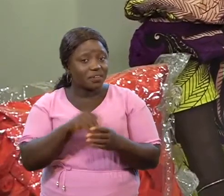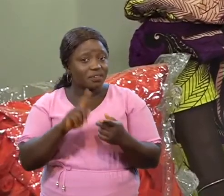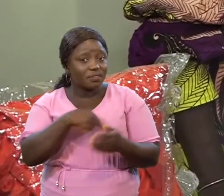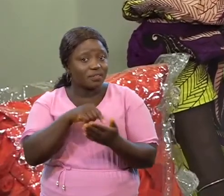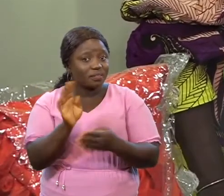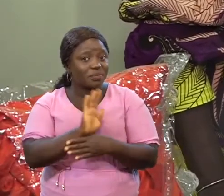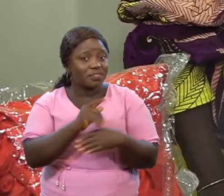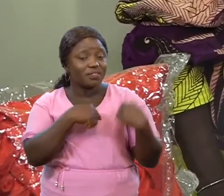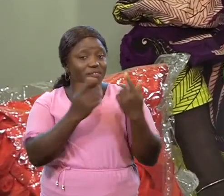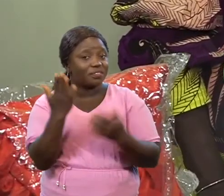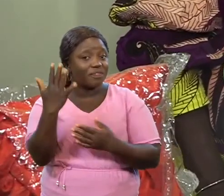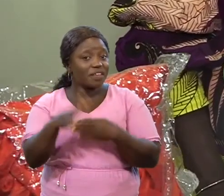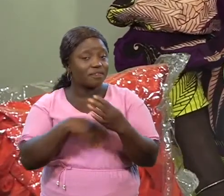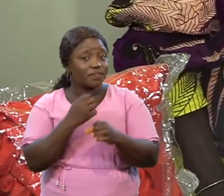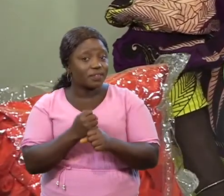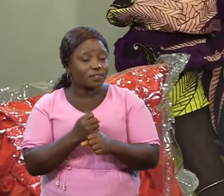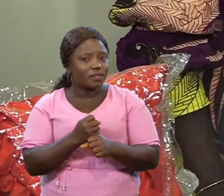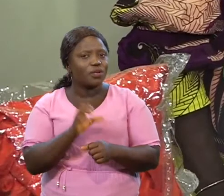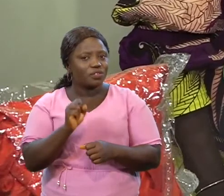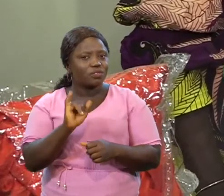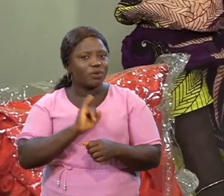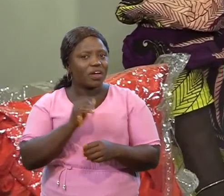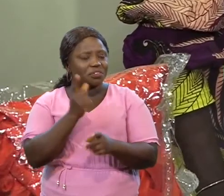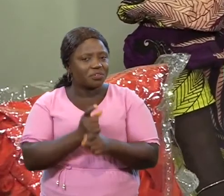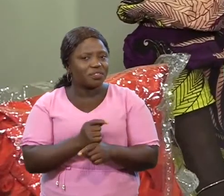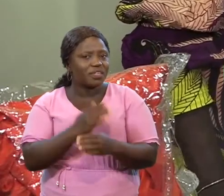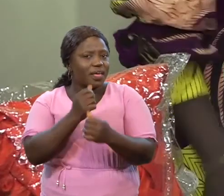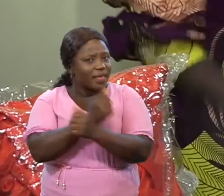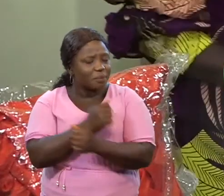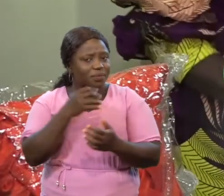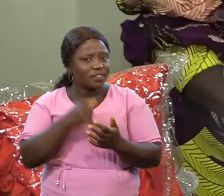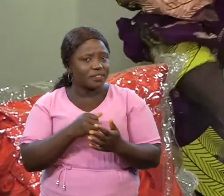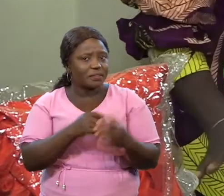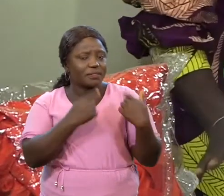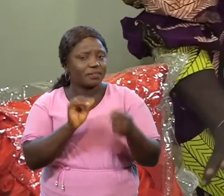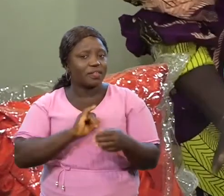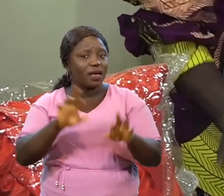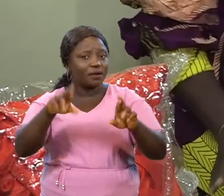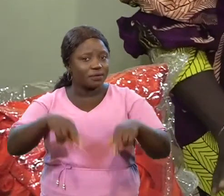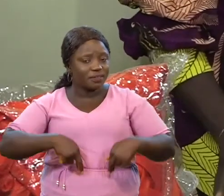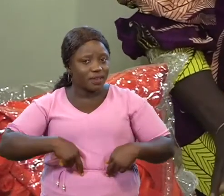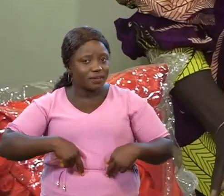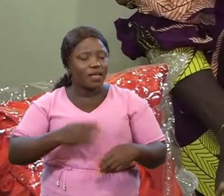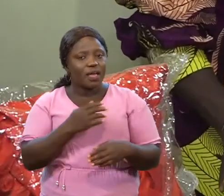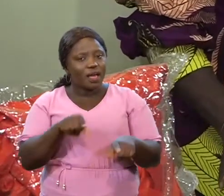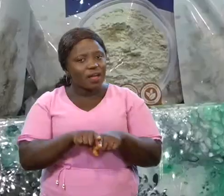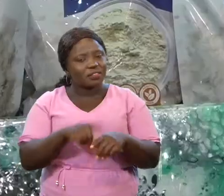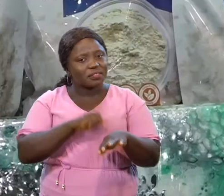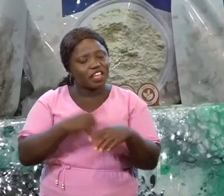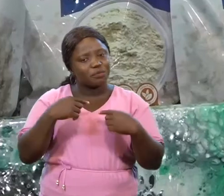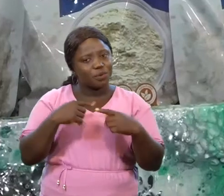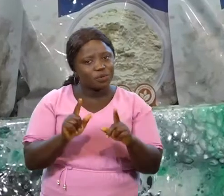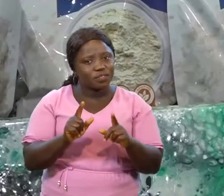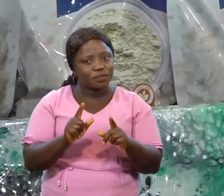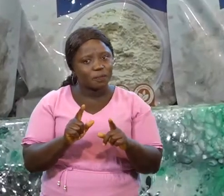I've been into this since 5 years. Yeah, so I just embraced it as I retired. Then